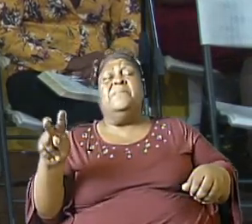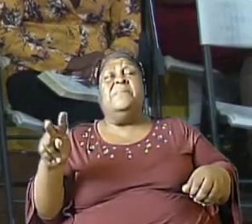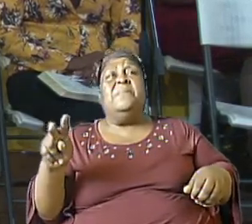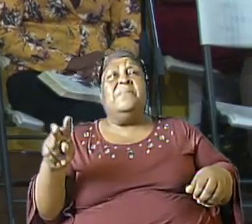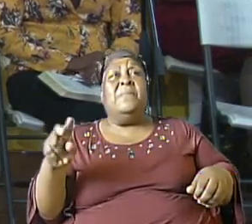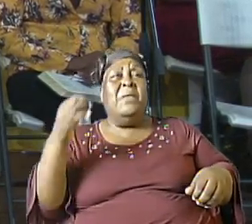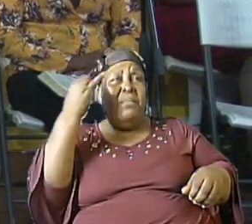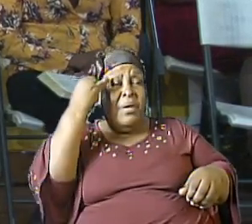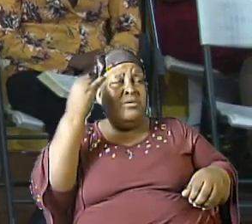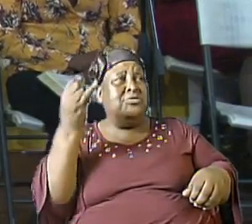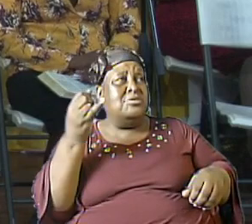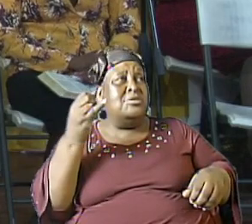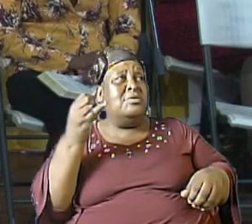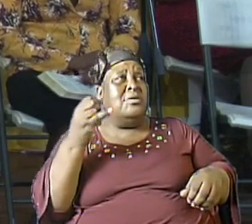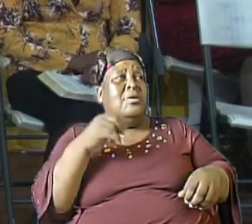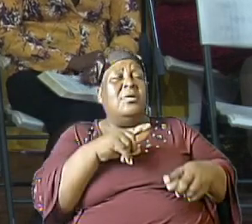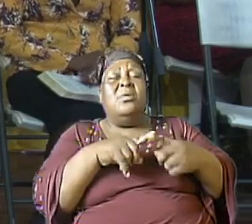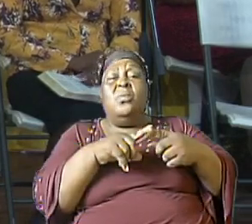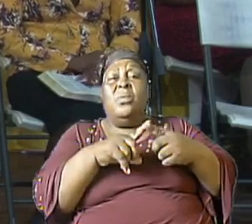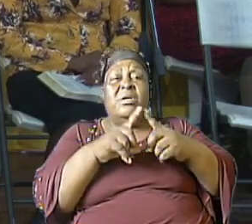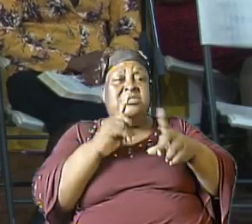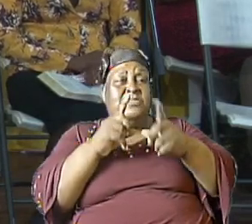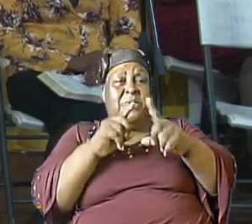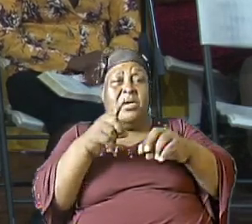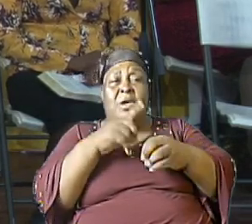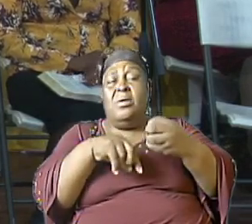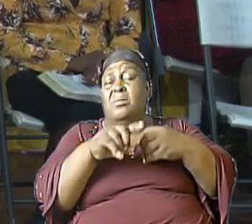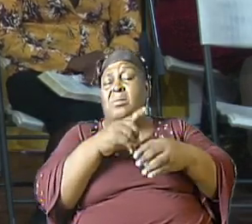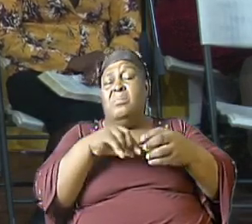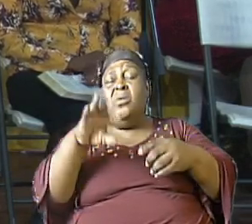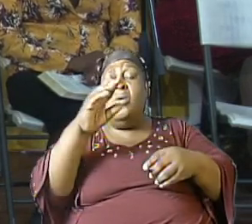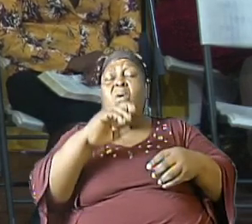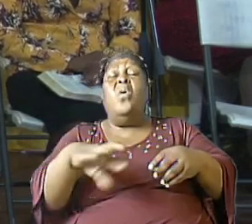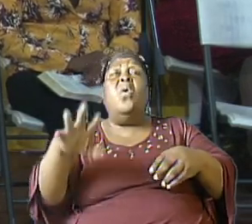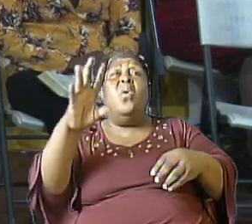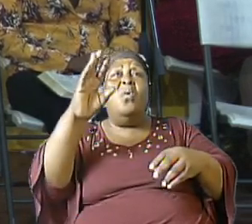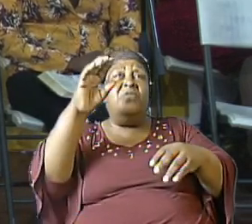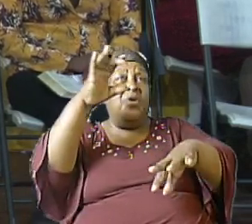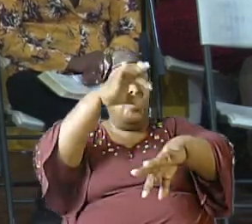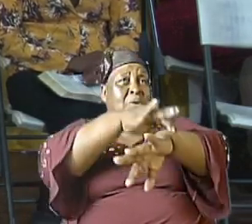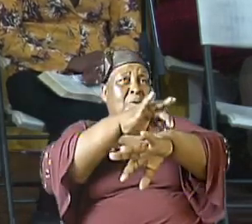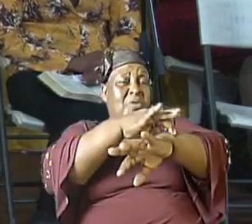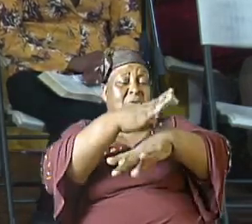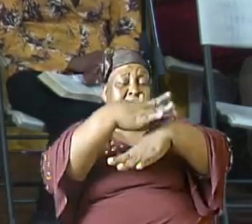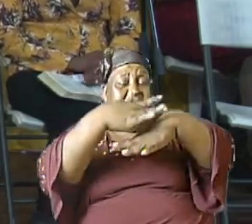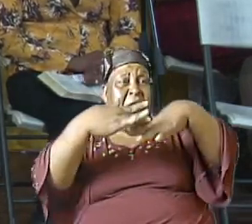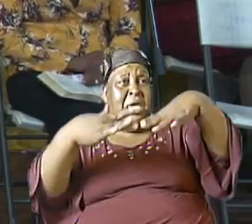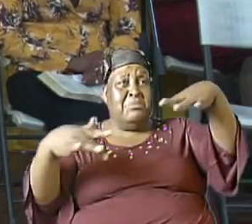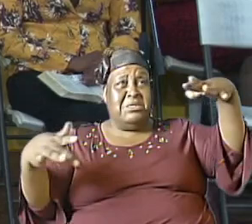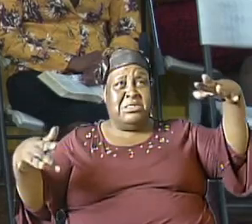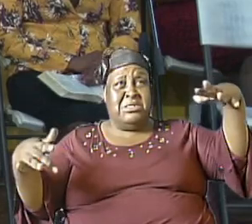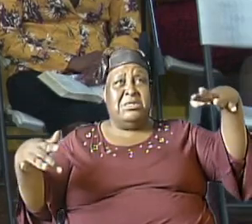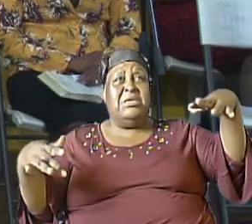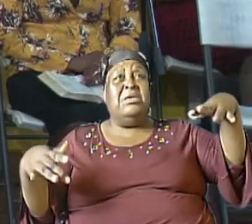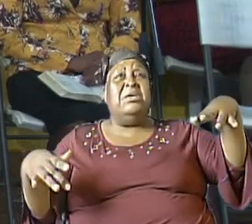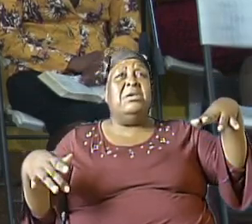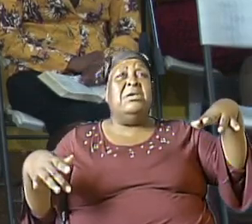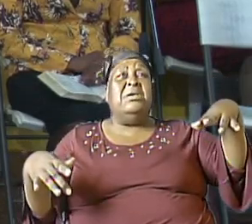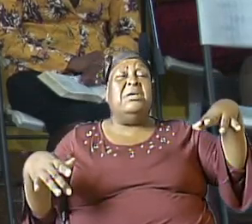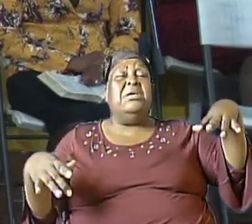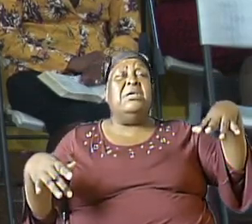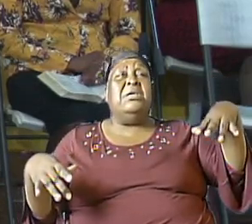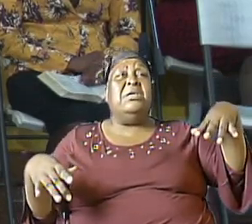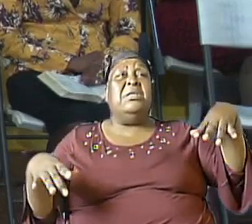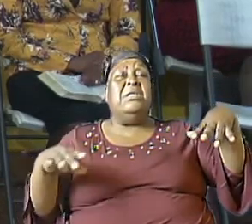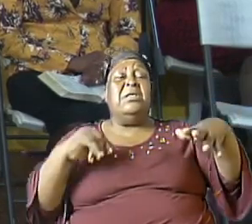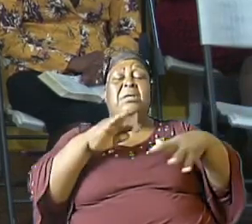Imagine, after talking about how the earth was without form and void, and going down